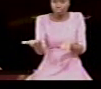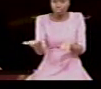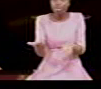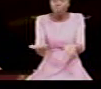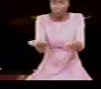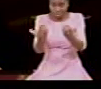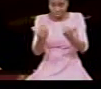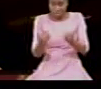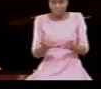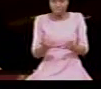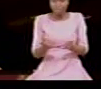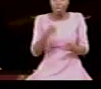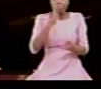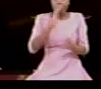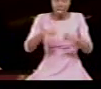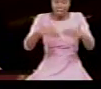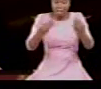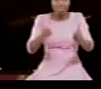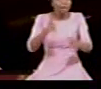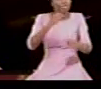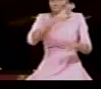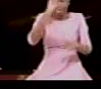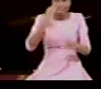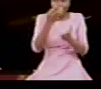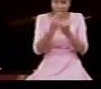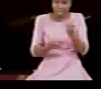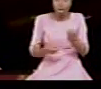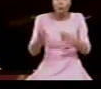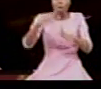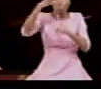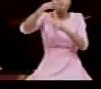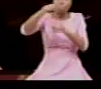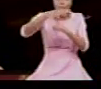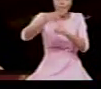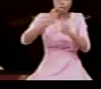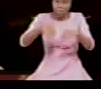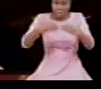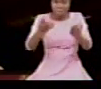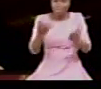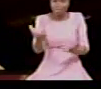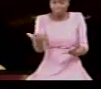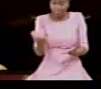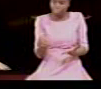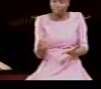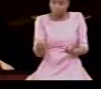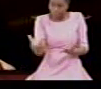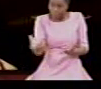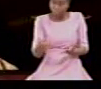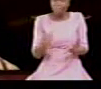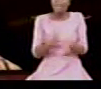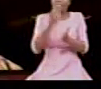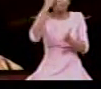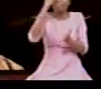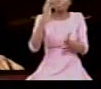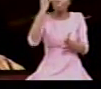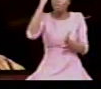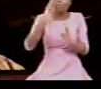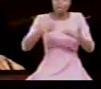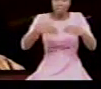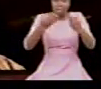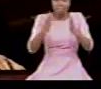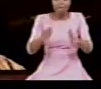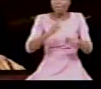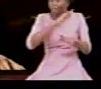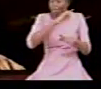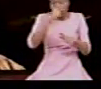because you're a giver. A giver never lack. A giver is always on top. A giver. That's God himself. God is a giver. Never